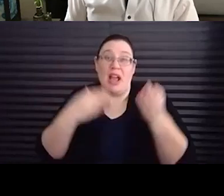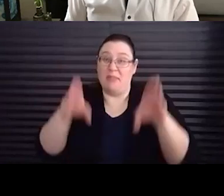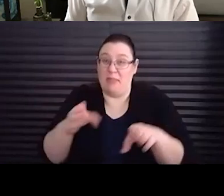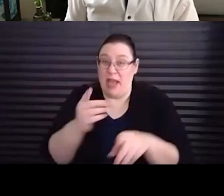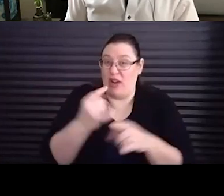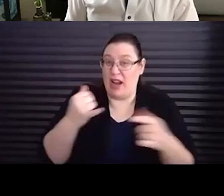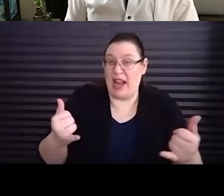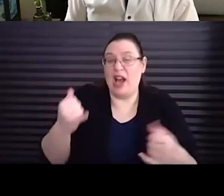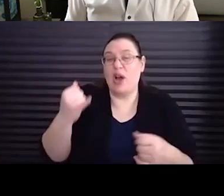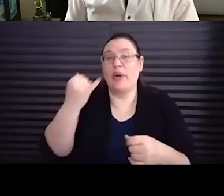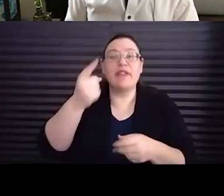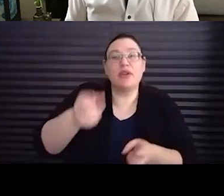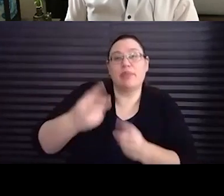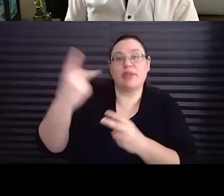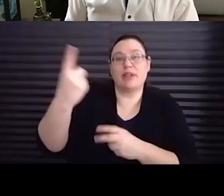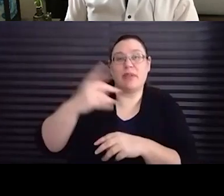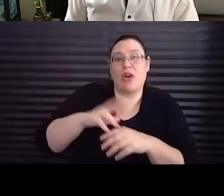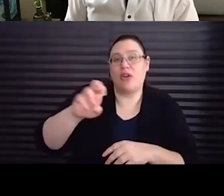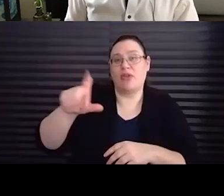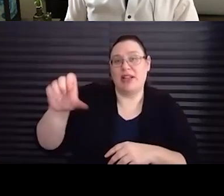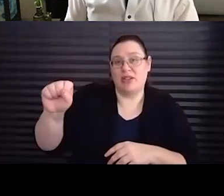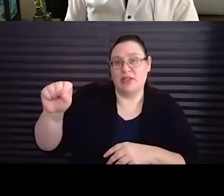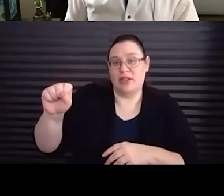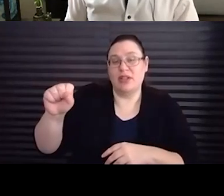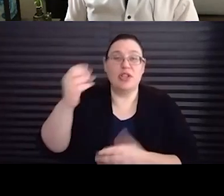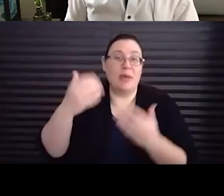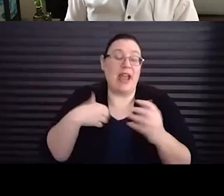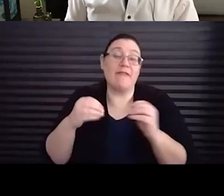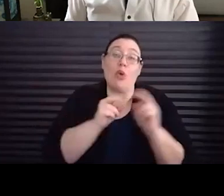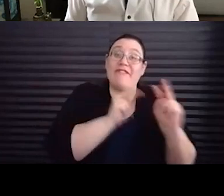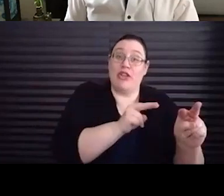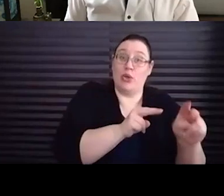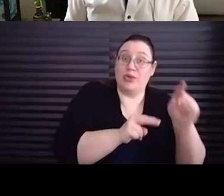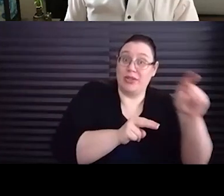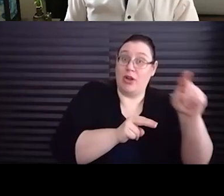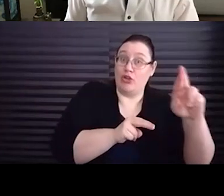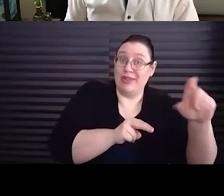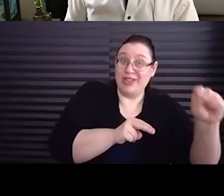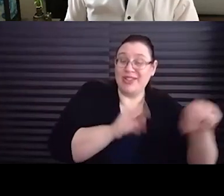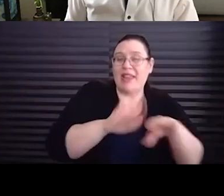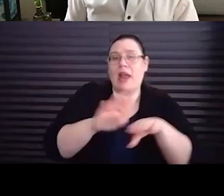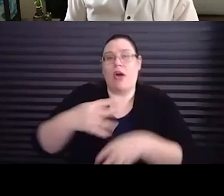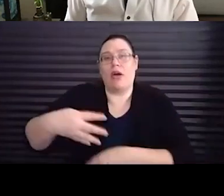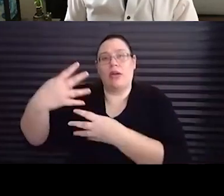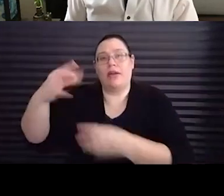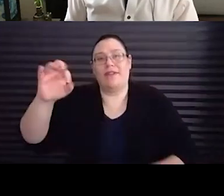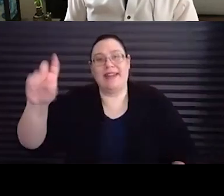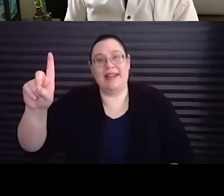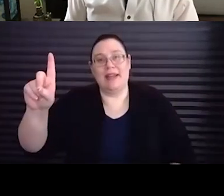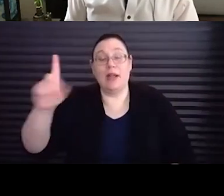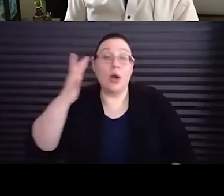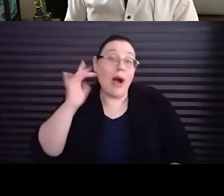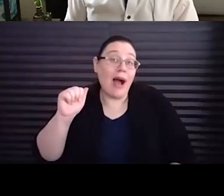on and posted something on Reels, you probably get more views there than you would on the feed. And it's simply because the